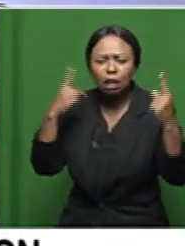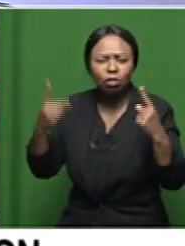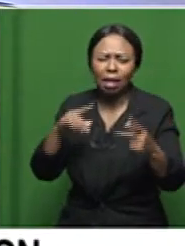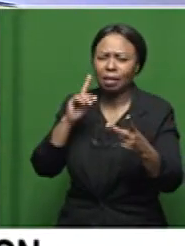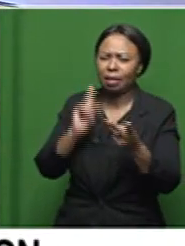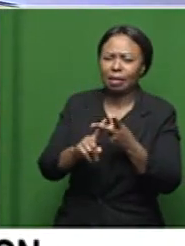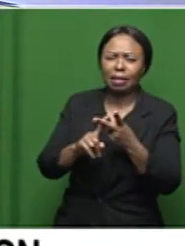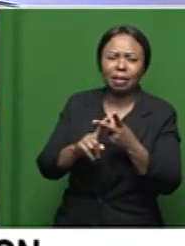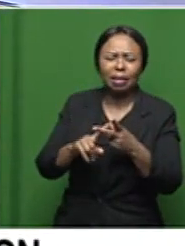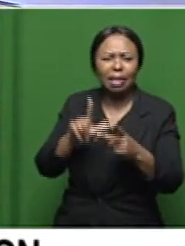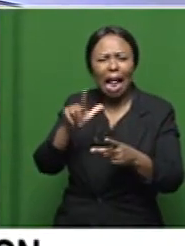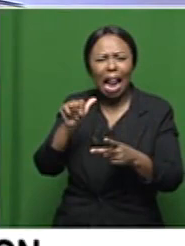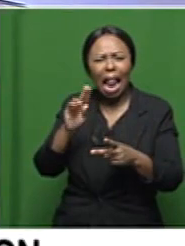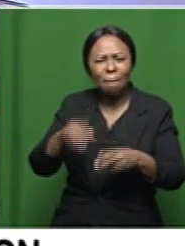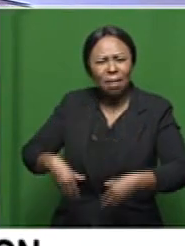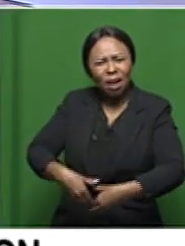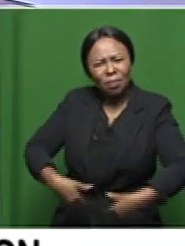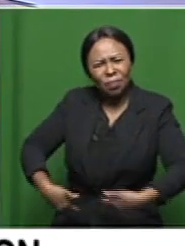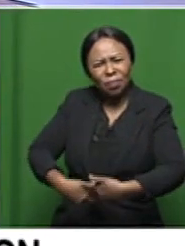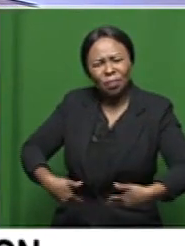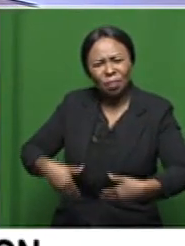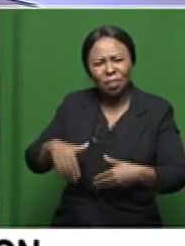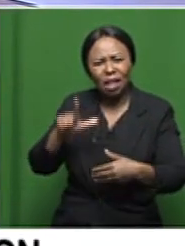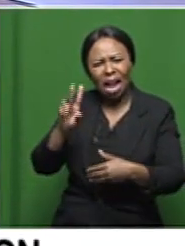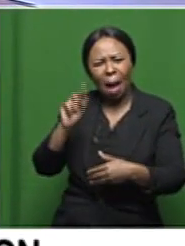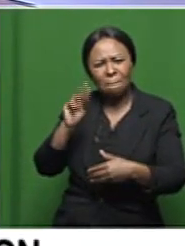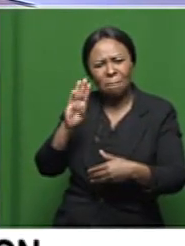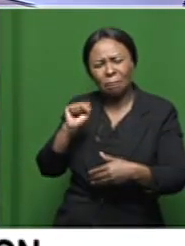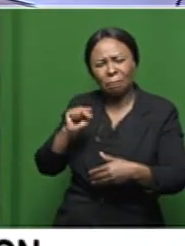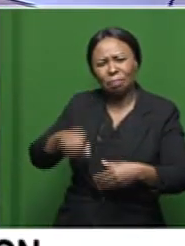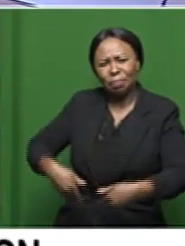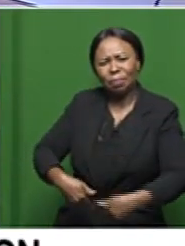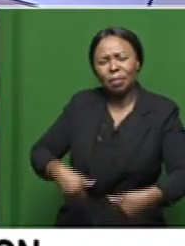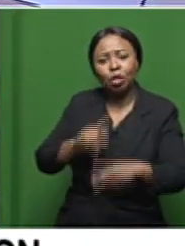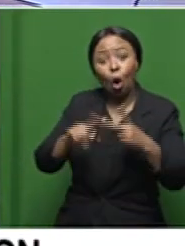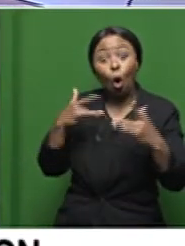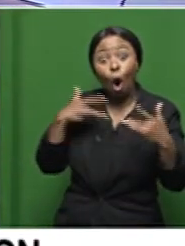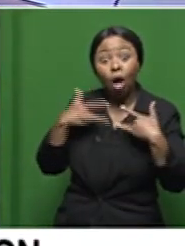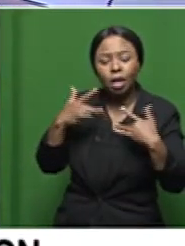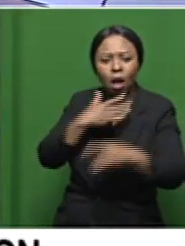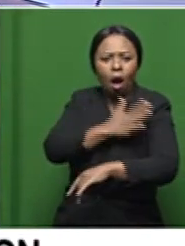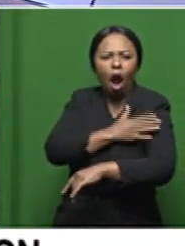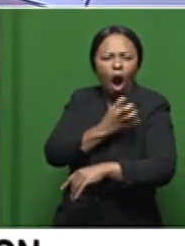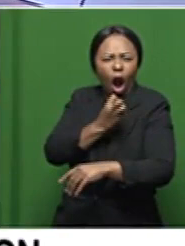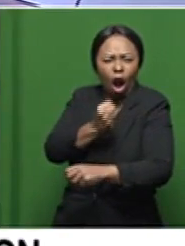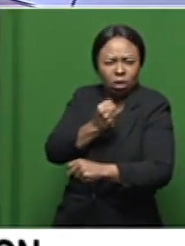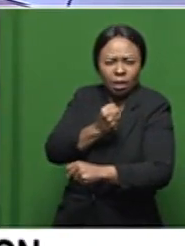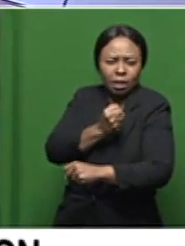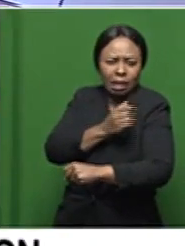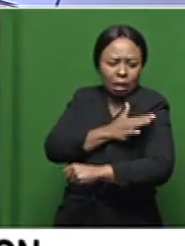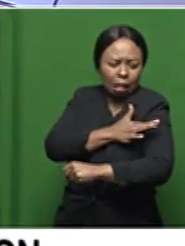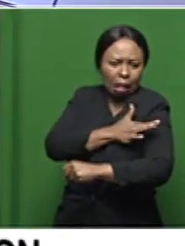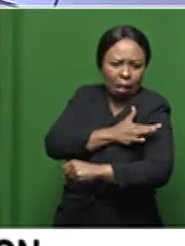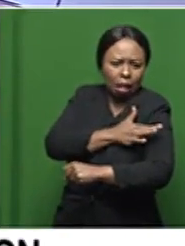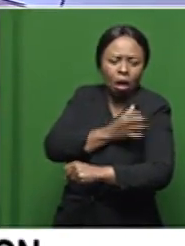had, these lumps, she says, on her lower abdomen. But of concern is this hard pain that she feels in the